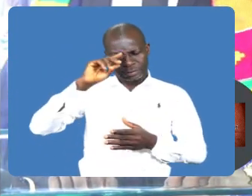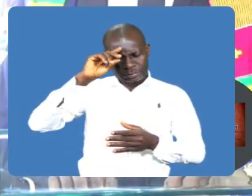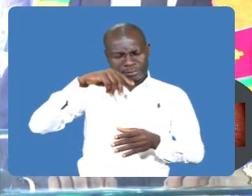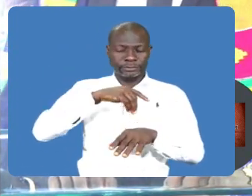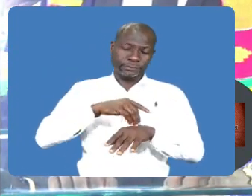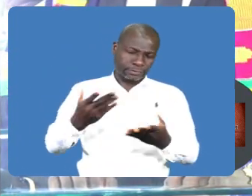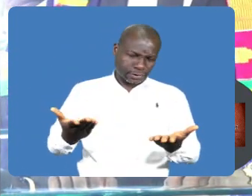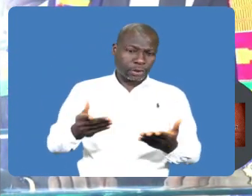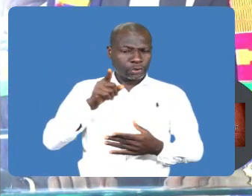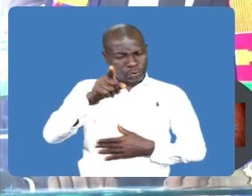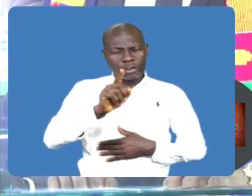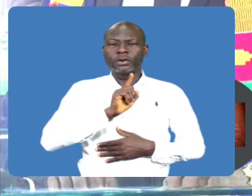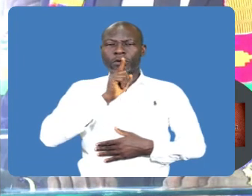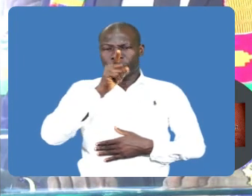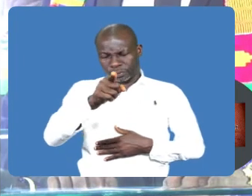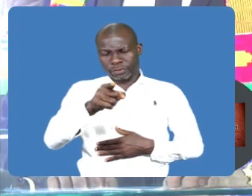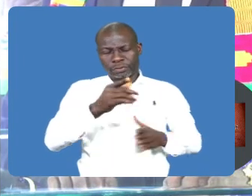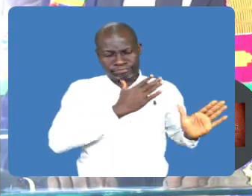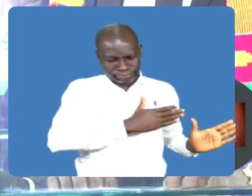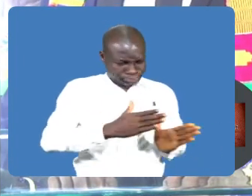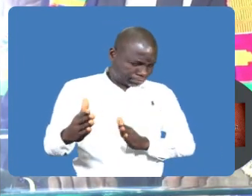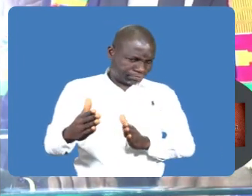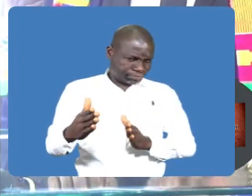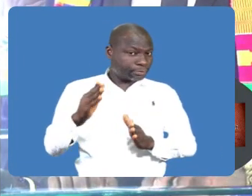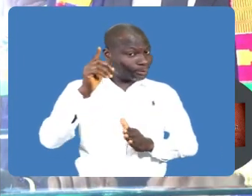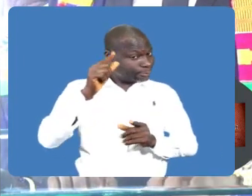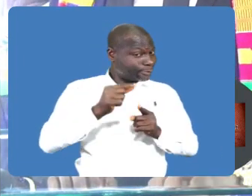you are a man of arrangement in his own ways.